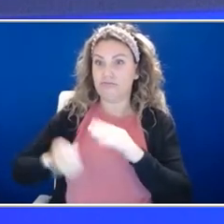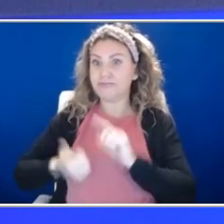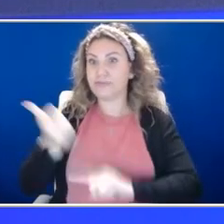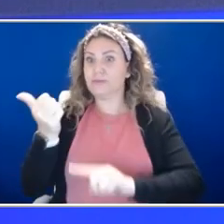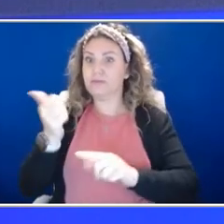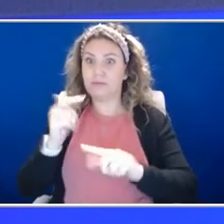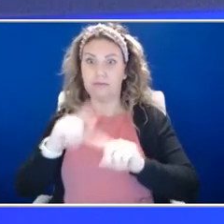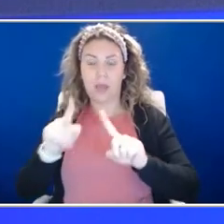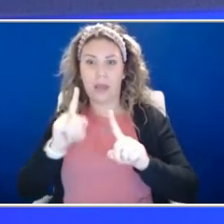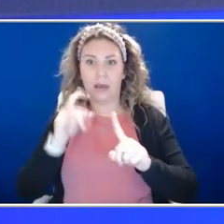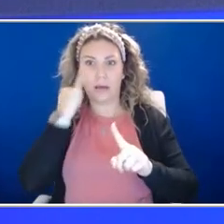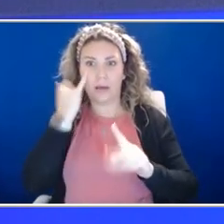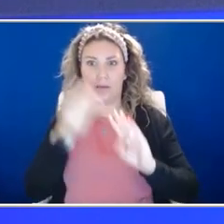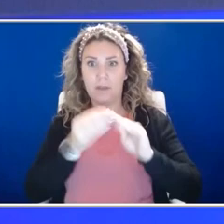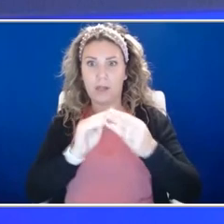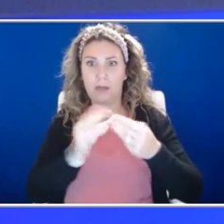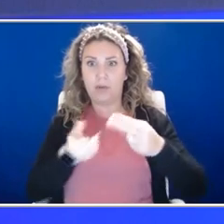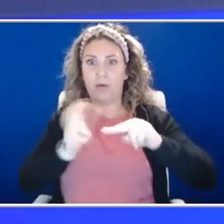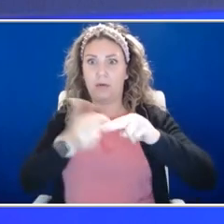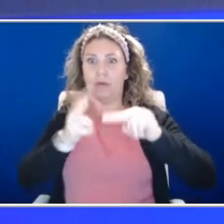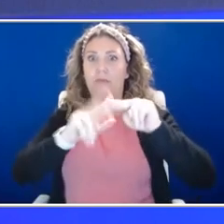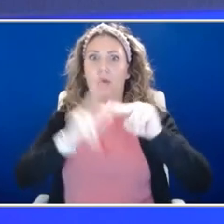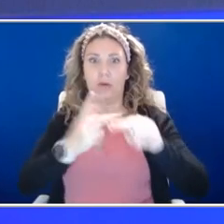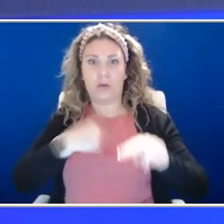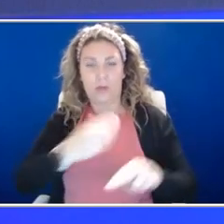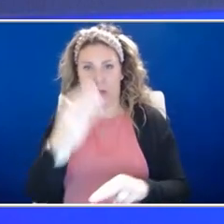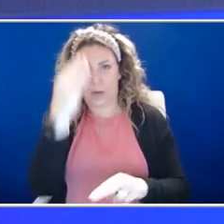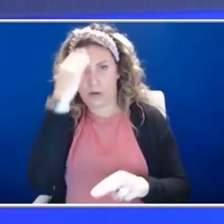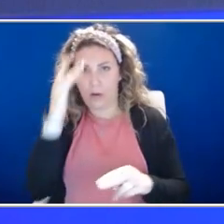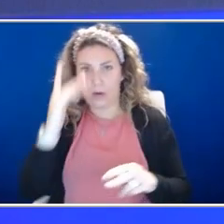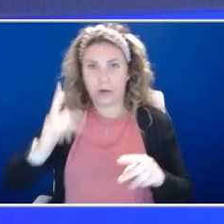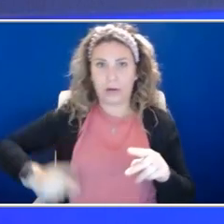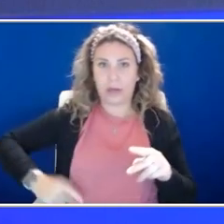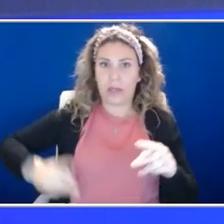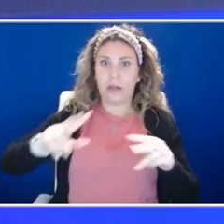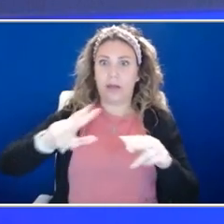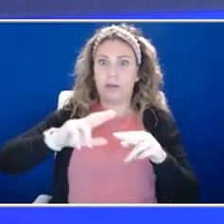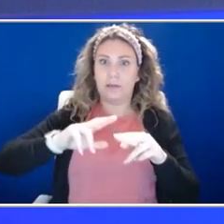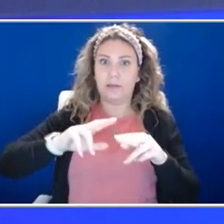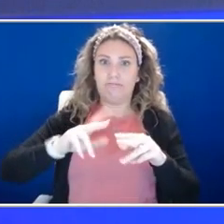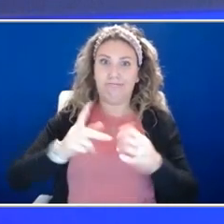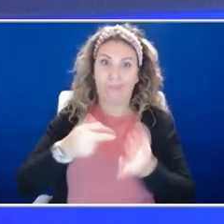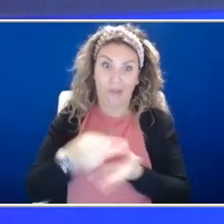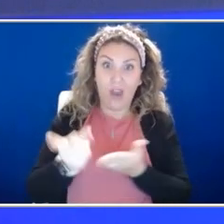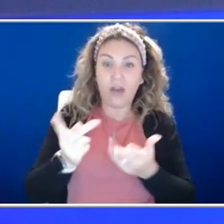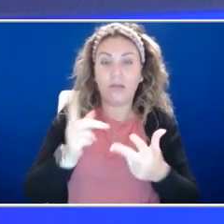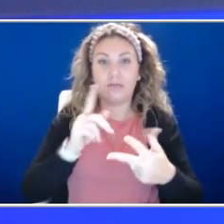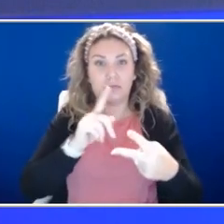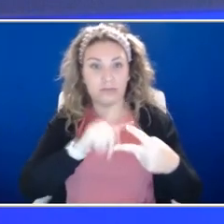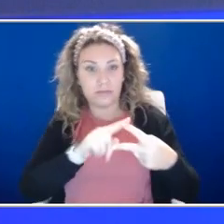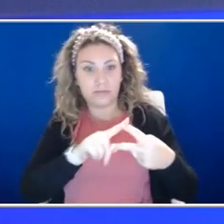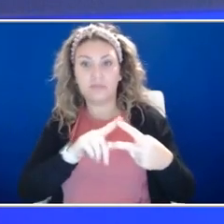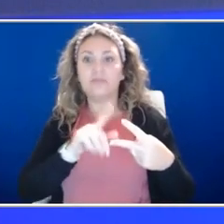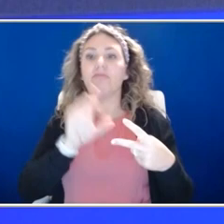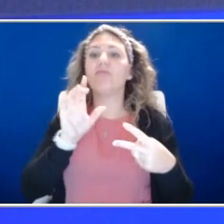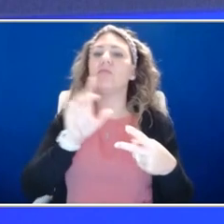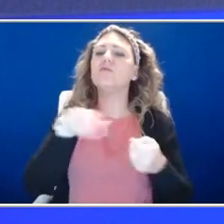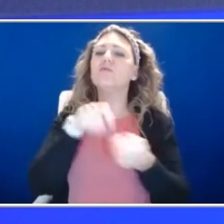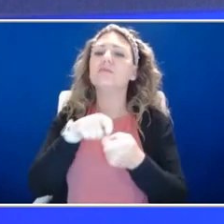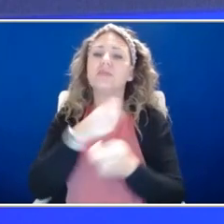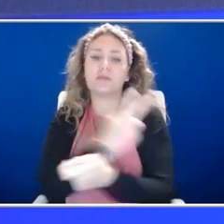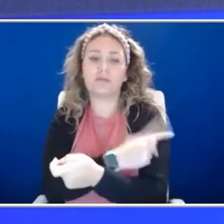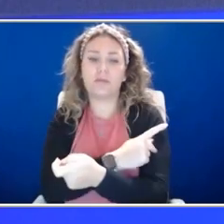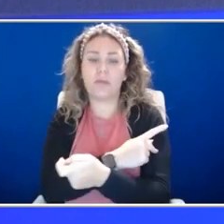is happening. But the horse is already out of the barn by that time. Right. But we know there are certain patients that are at